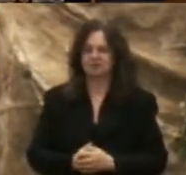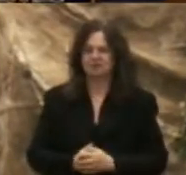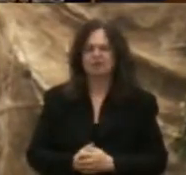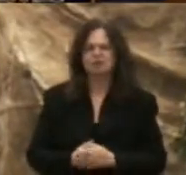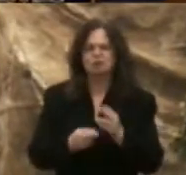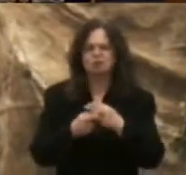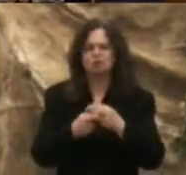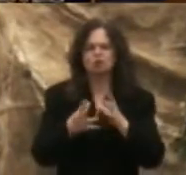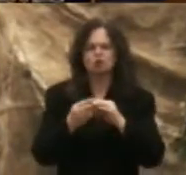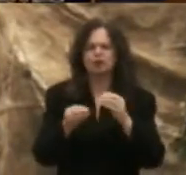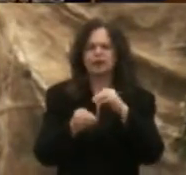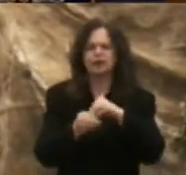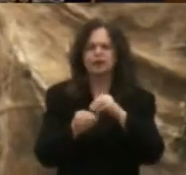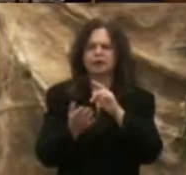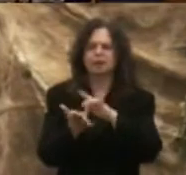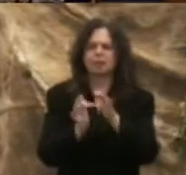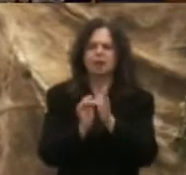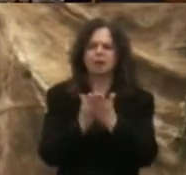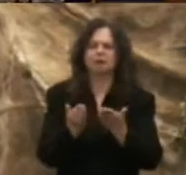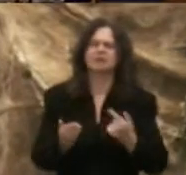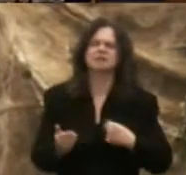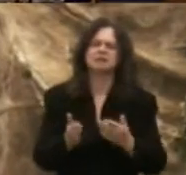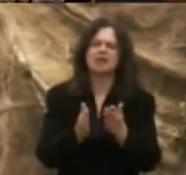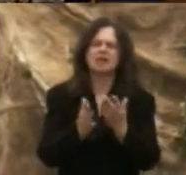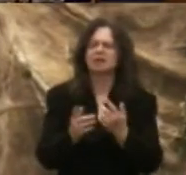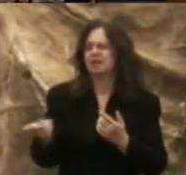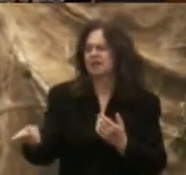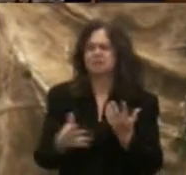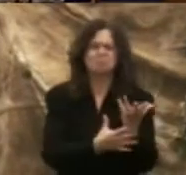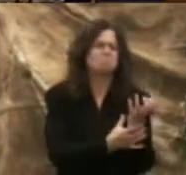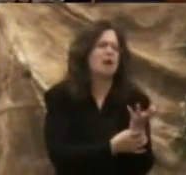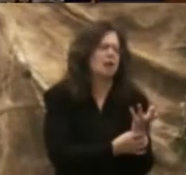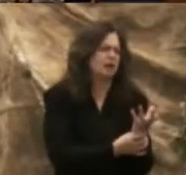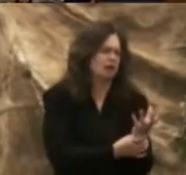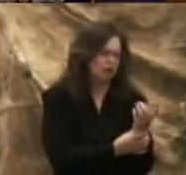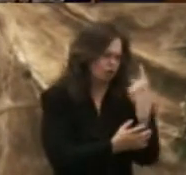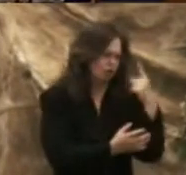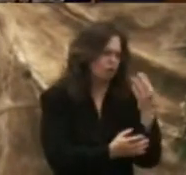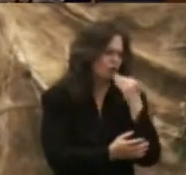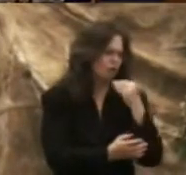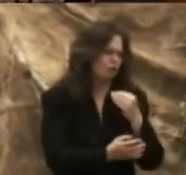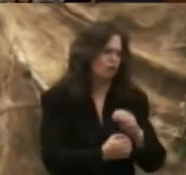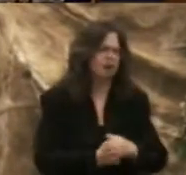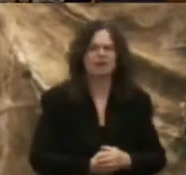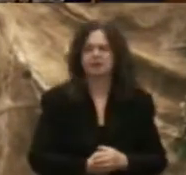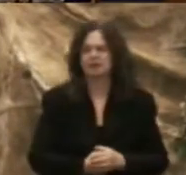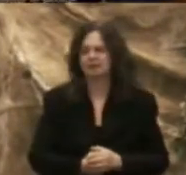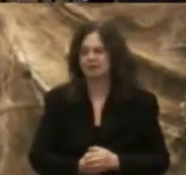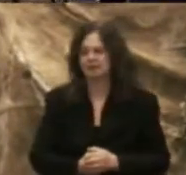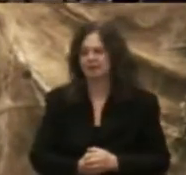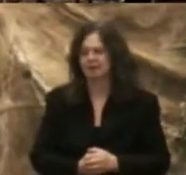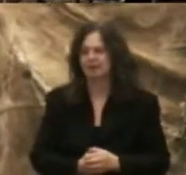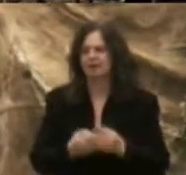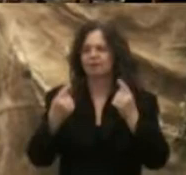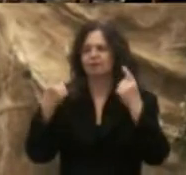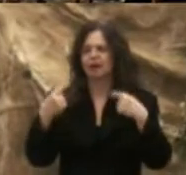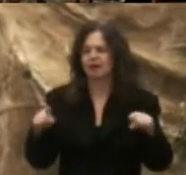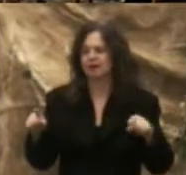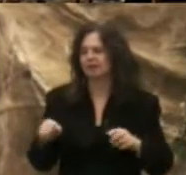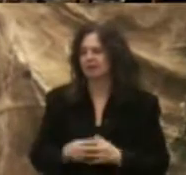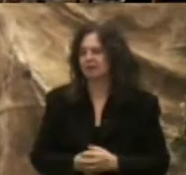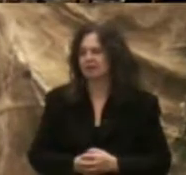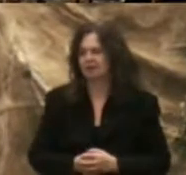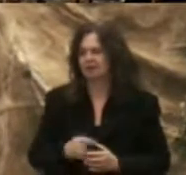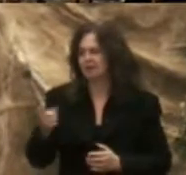starting with him just begging for crumbs from the master's table. and finally going to